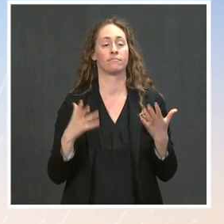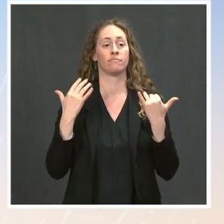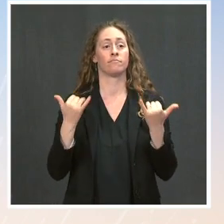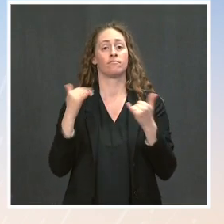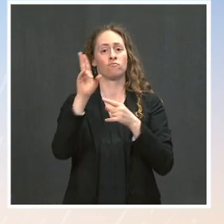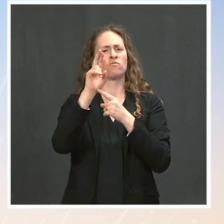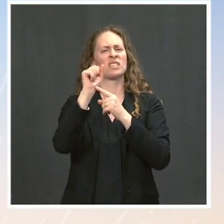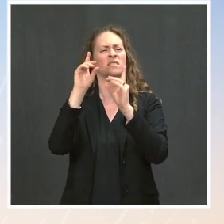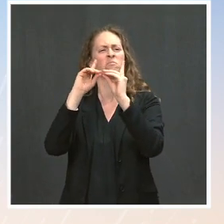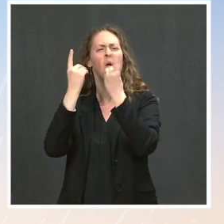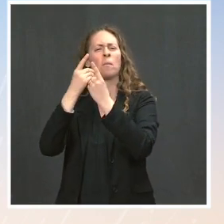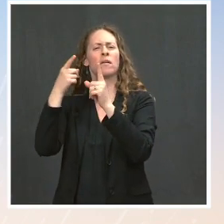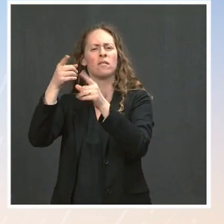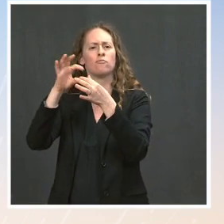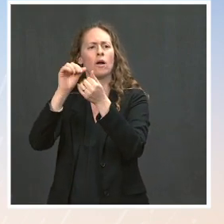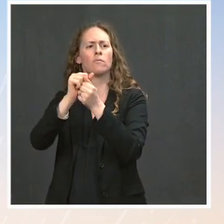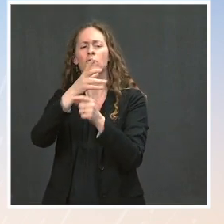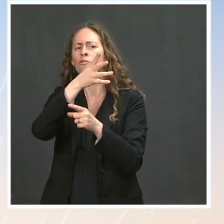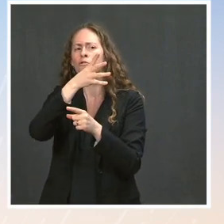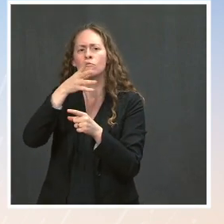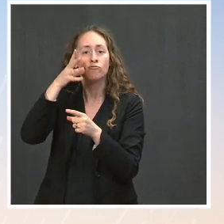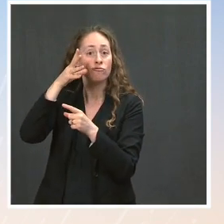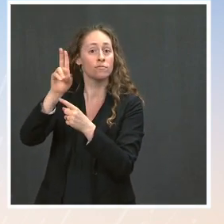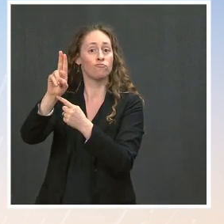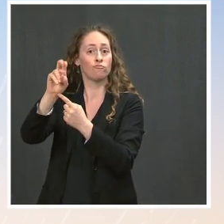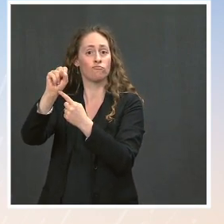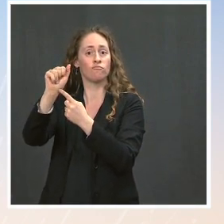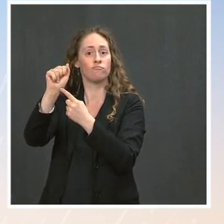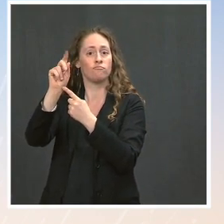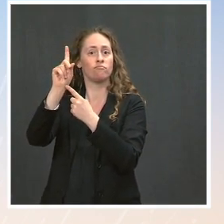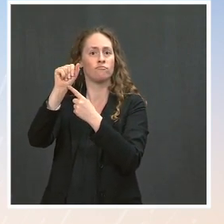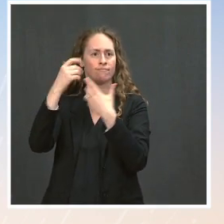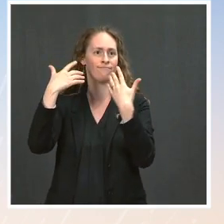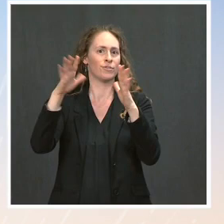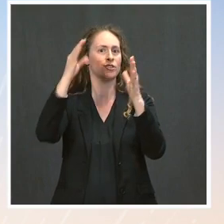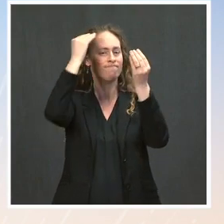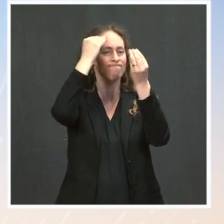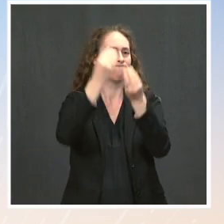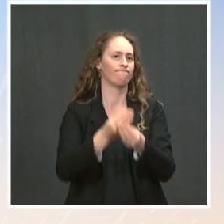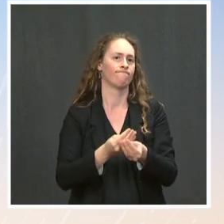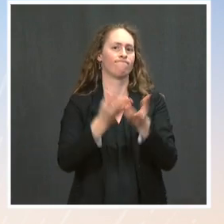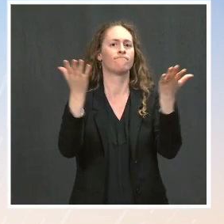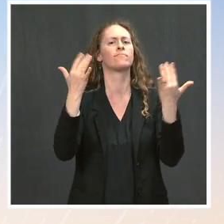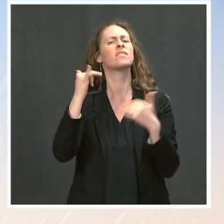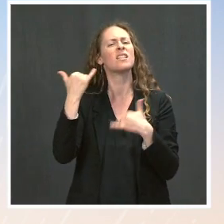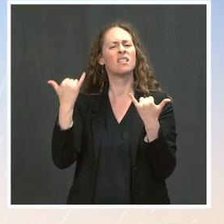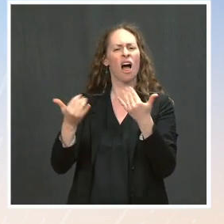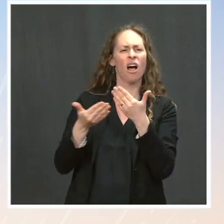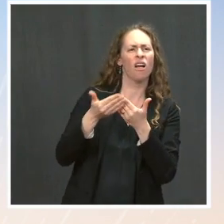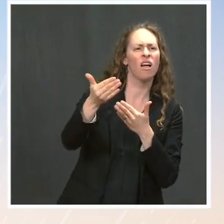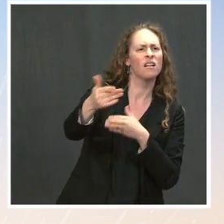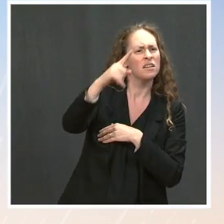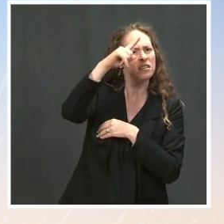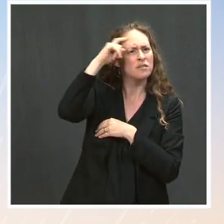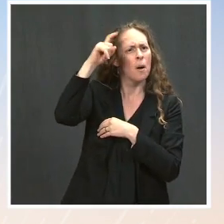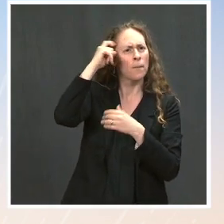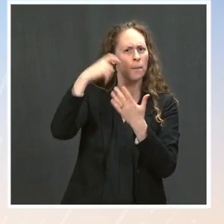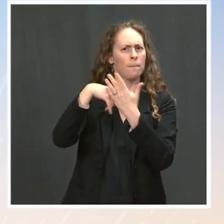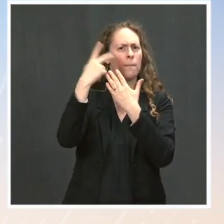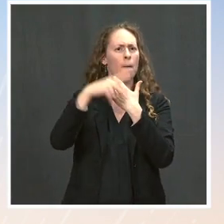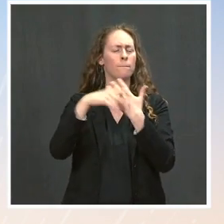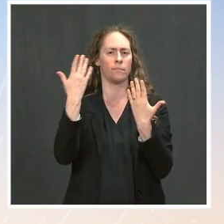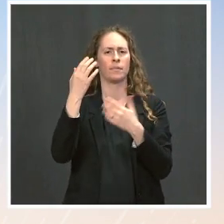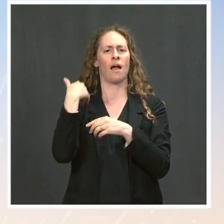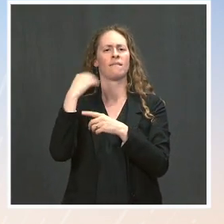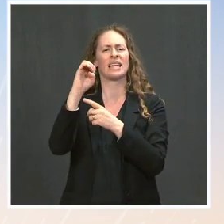and Secretary Vilsack announced the historic expansion of the Summer Pandemic EBT program. This is the single largest summer